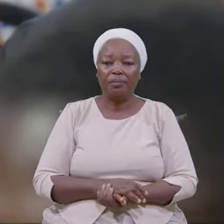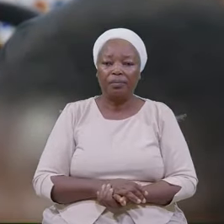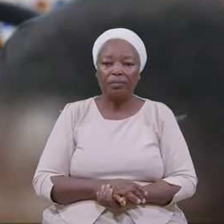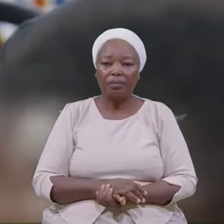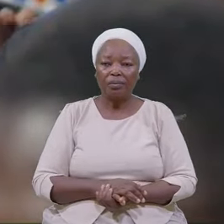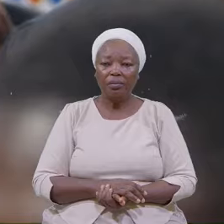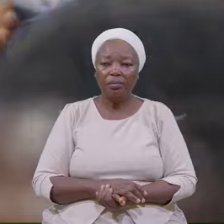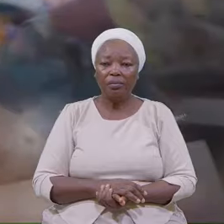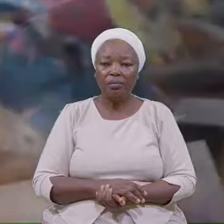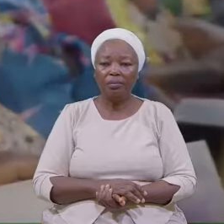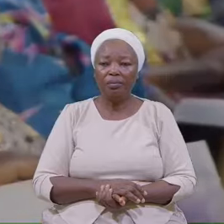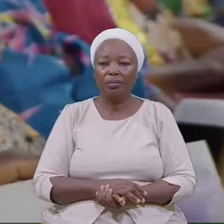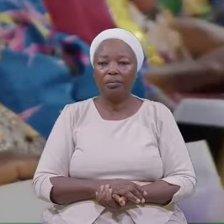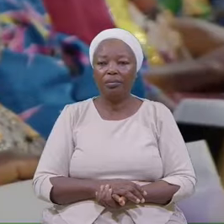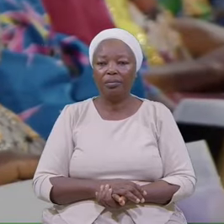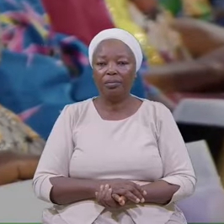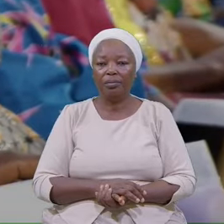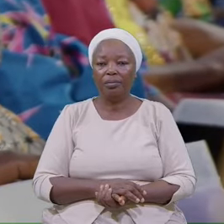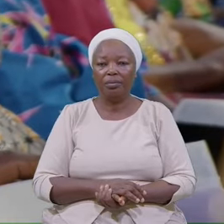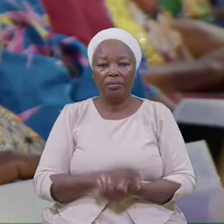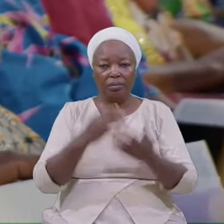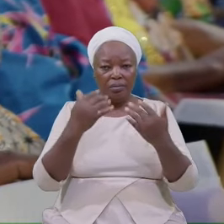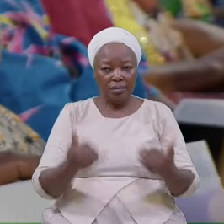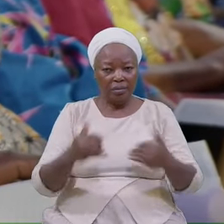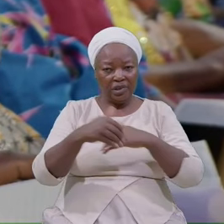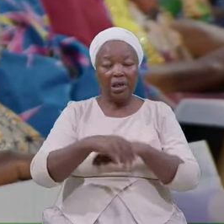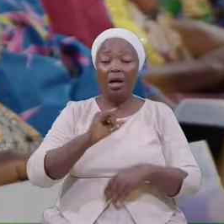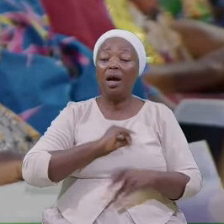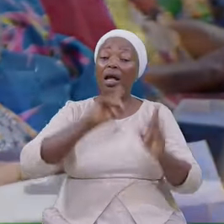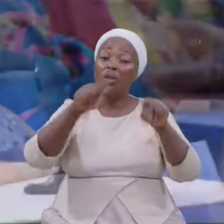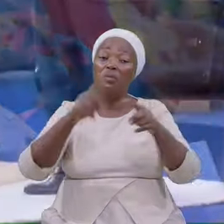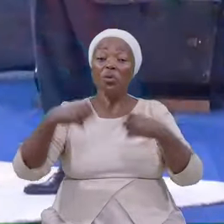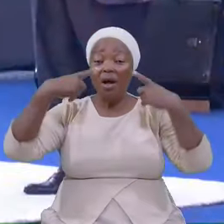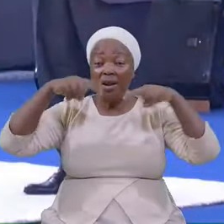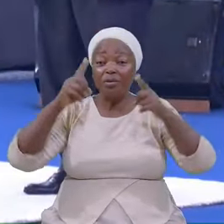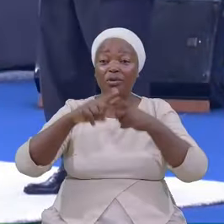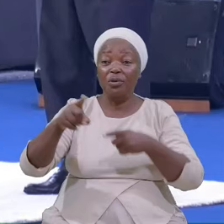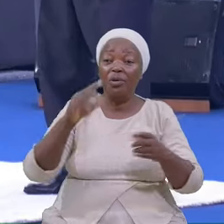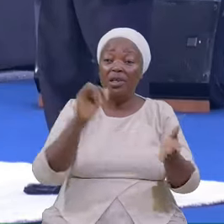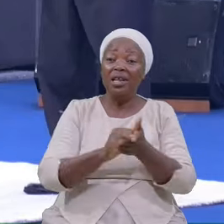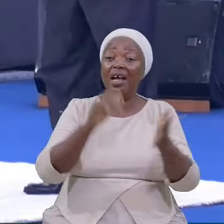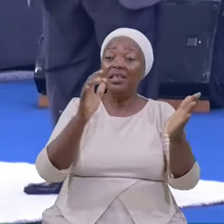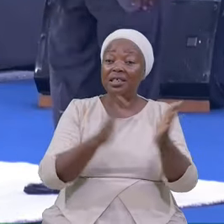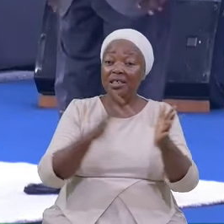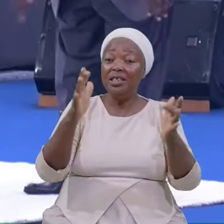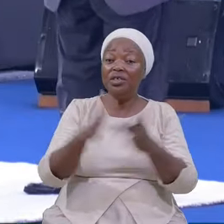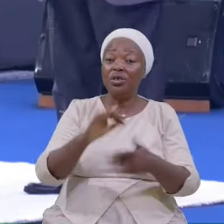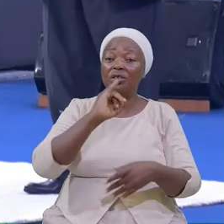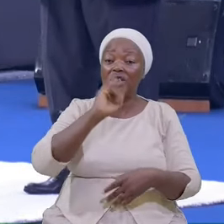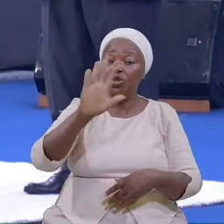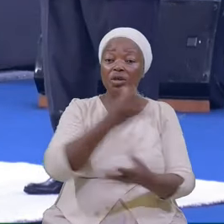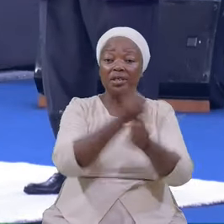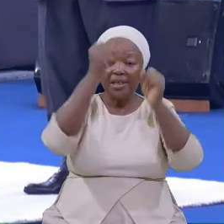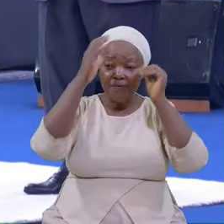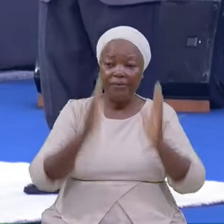en transformant notre vie. Il est devenu notre Sauveur. Tonight I come to announce to you that Jesus is your Savior.